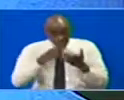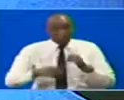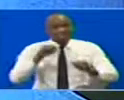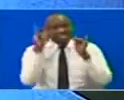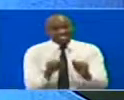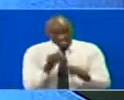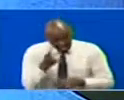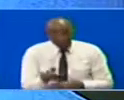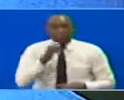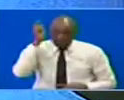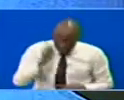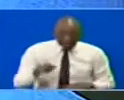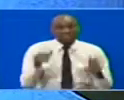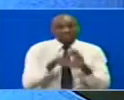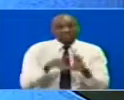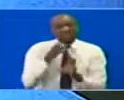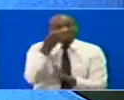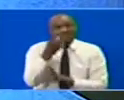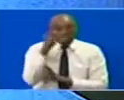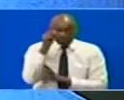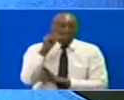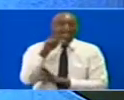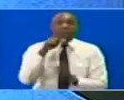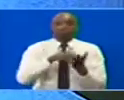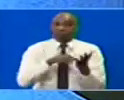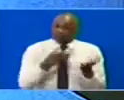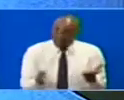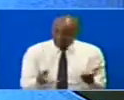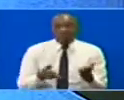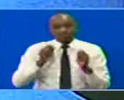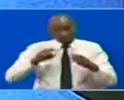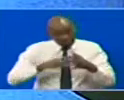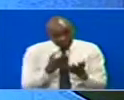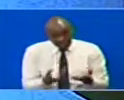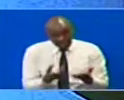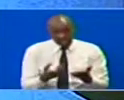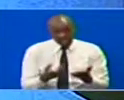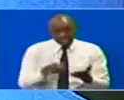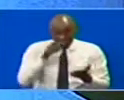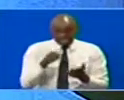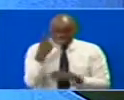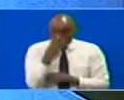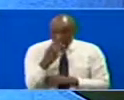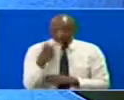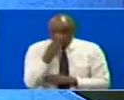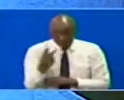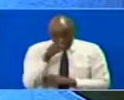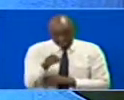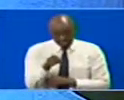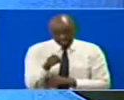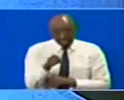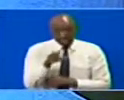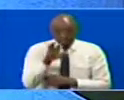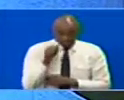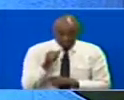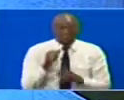stay, and we are going to be taking part in the Kenyan Premier League season that is scheduled to start this April, this February, sorry, from